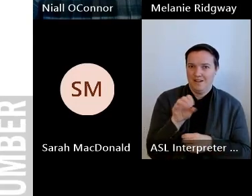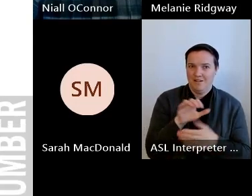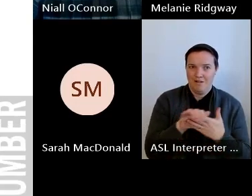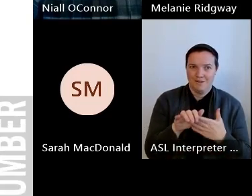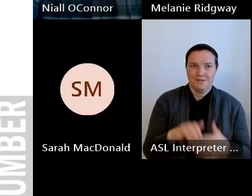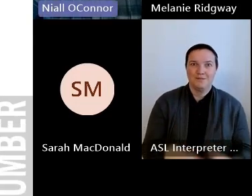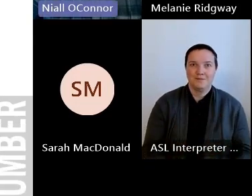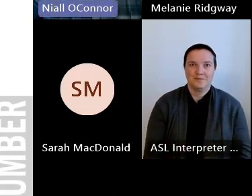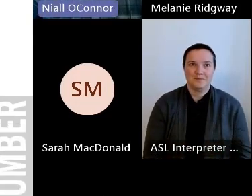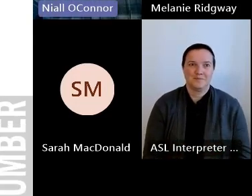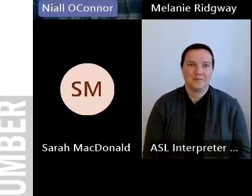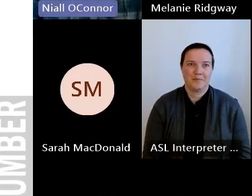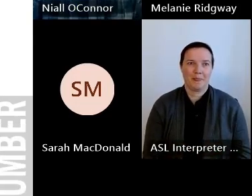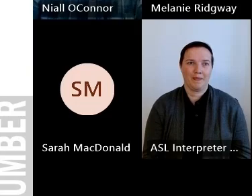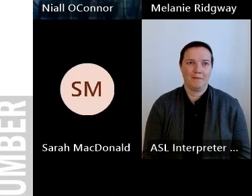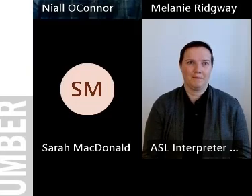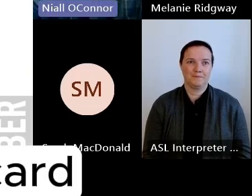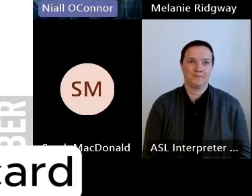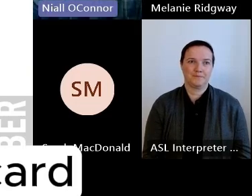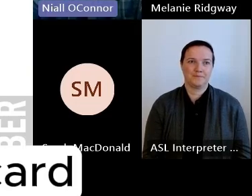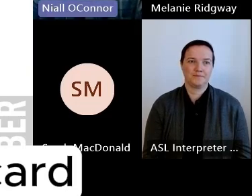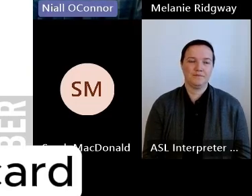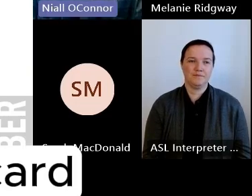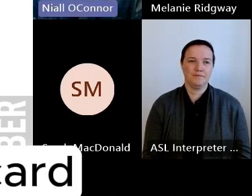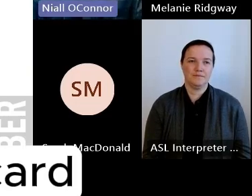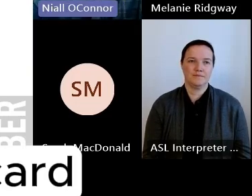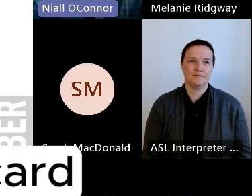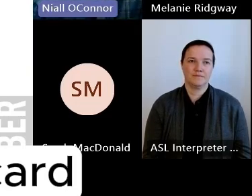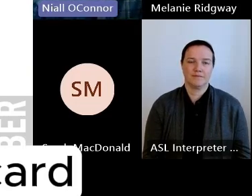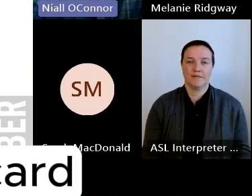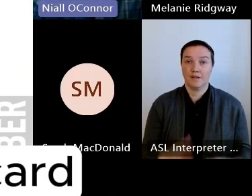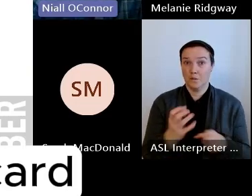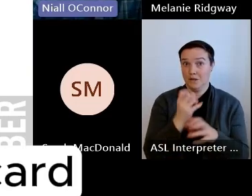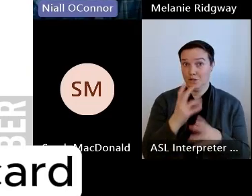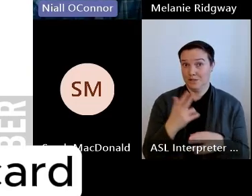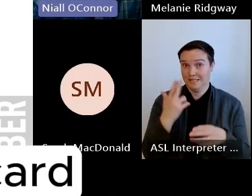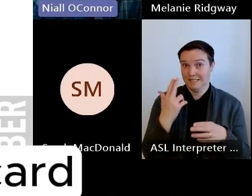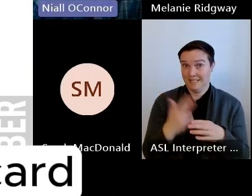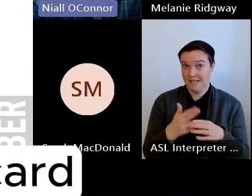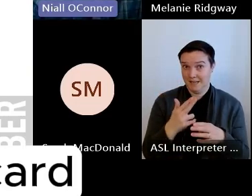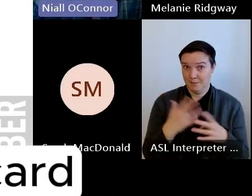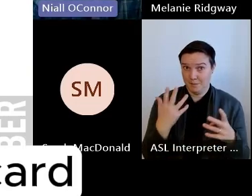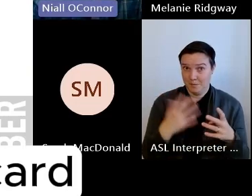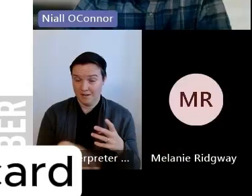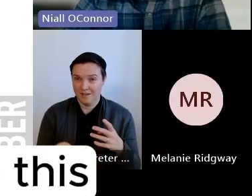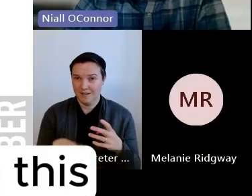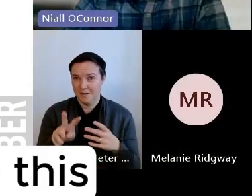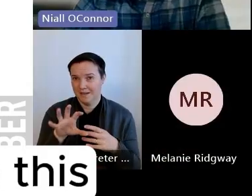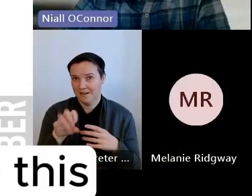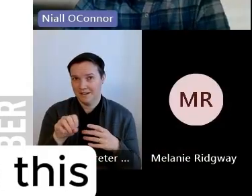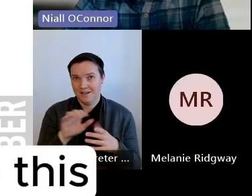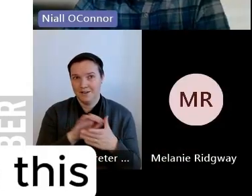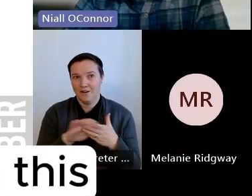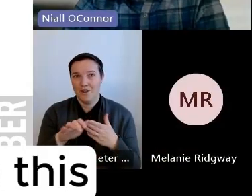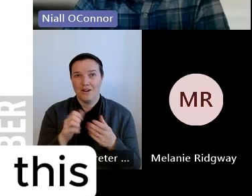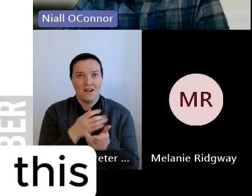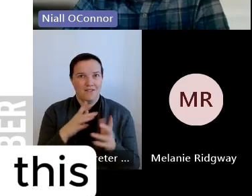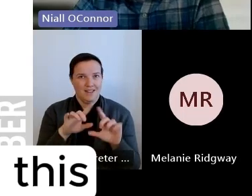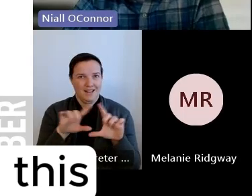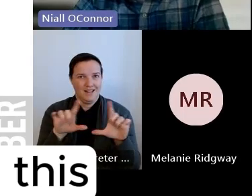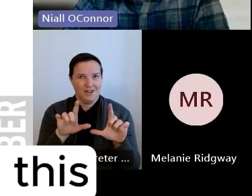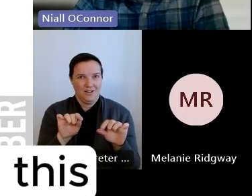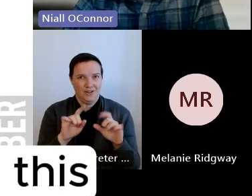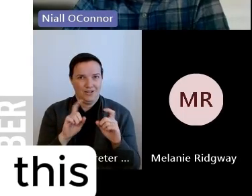won. Yeah. So the winners of the $250 everything card, and people